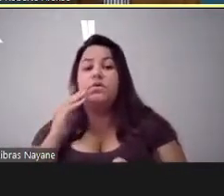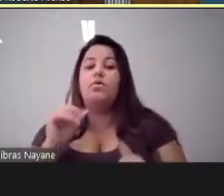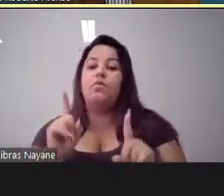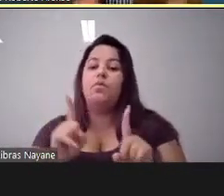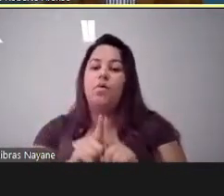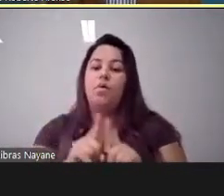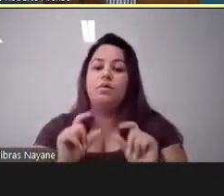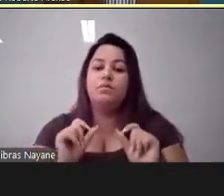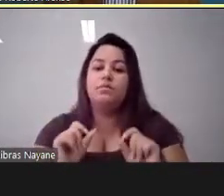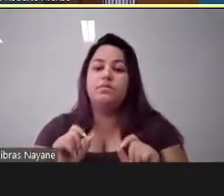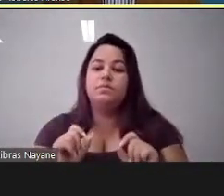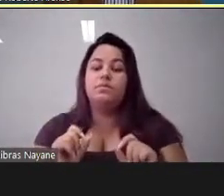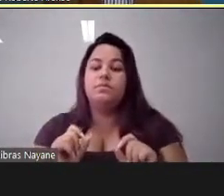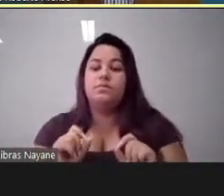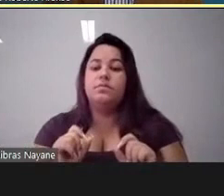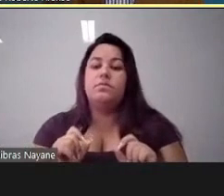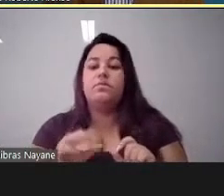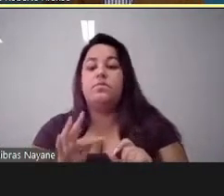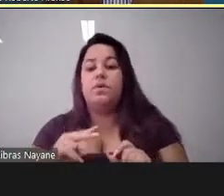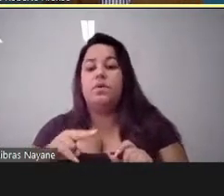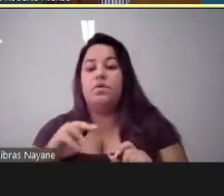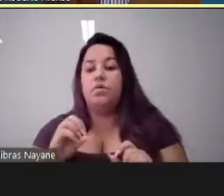from the